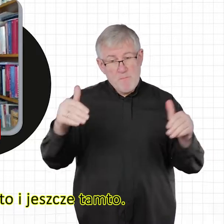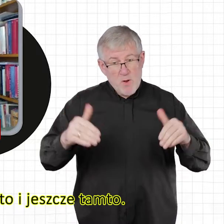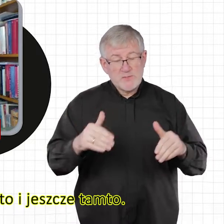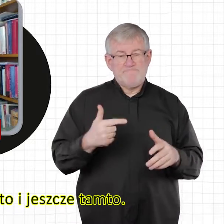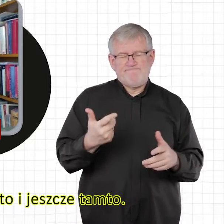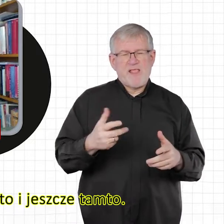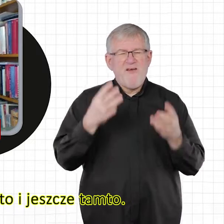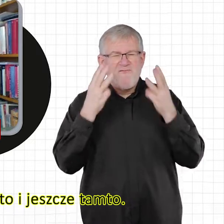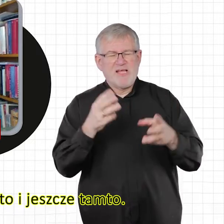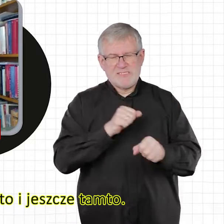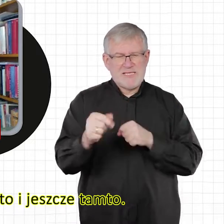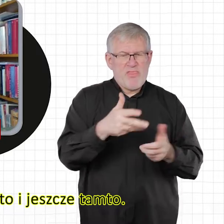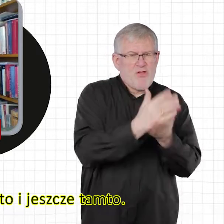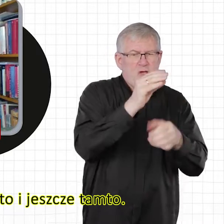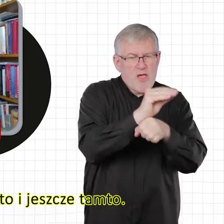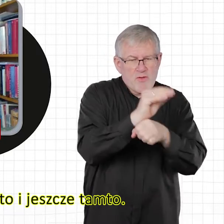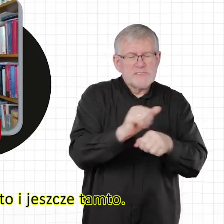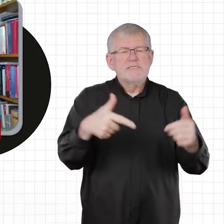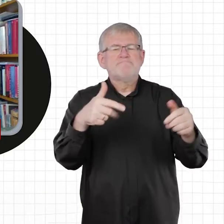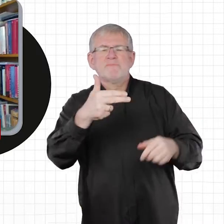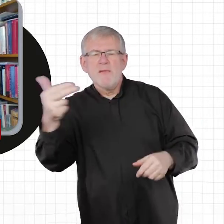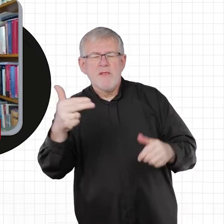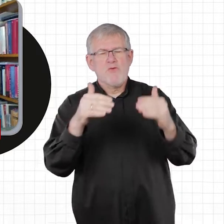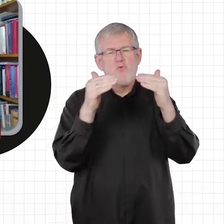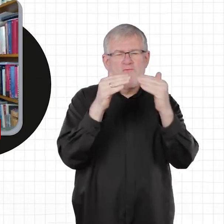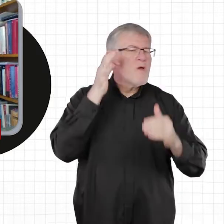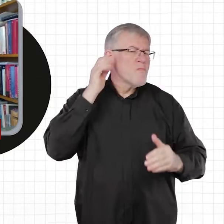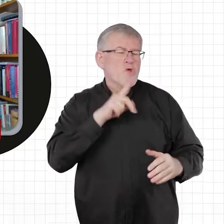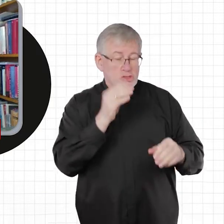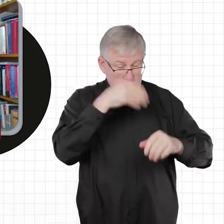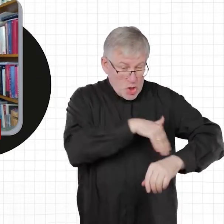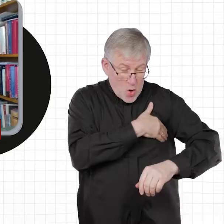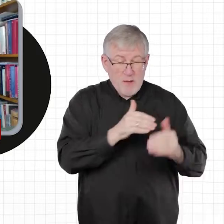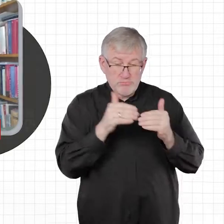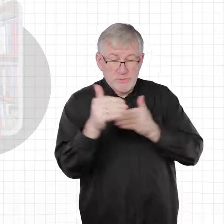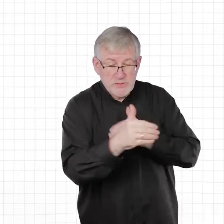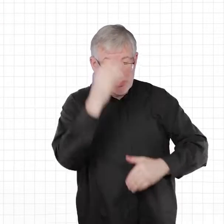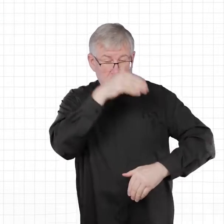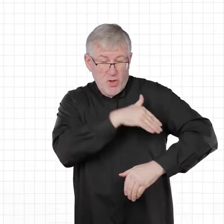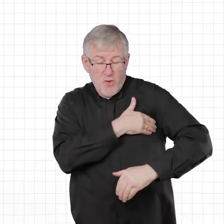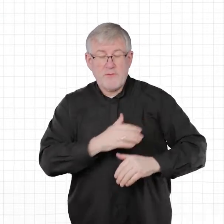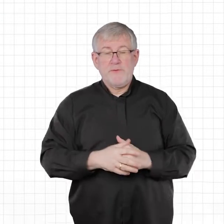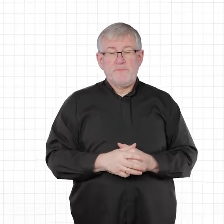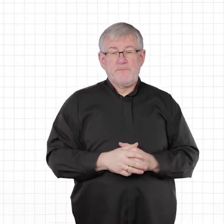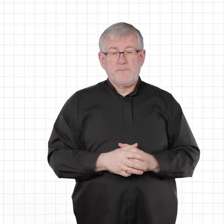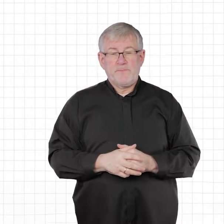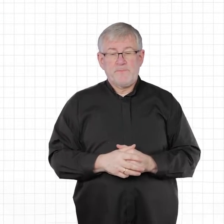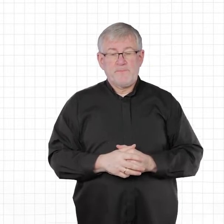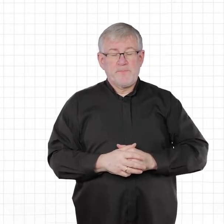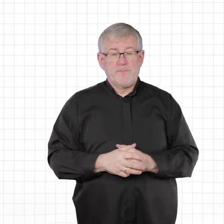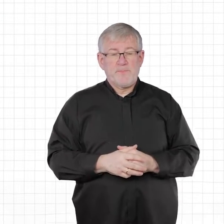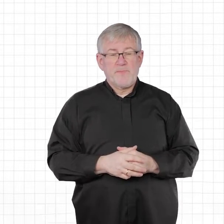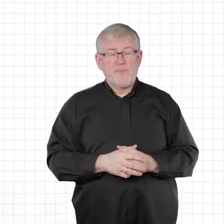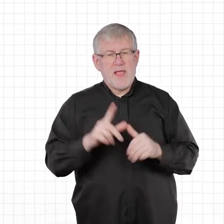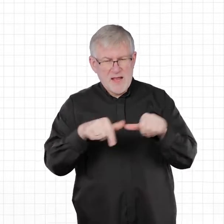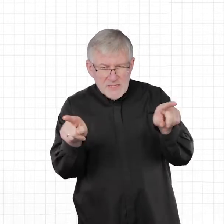plan to do this and this and that, and then we will have gender equality and equal pay